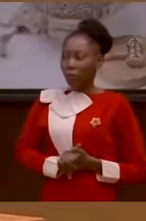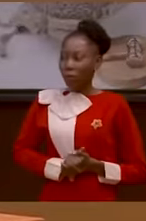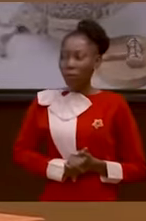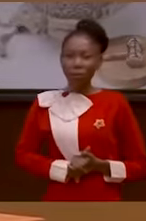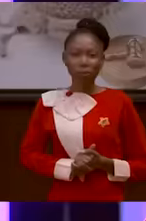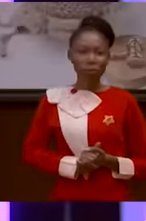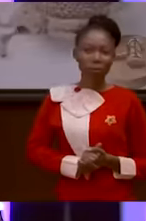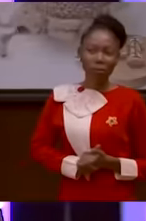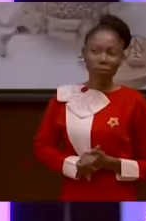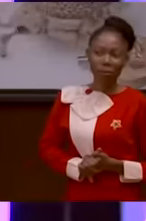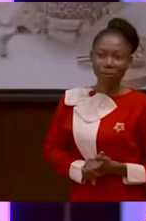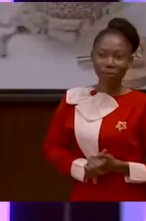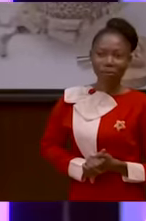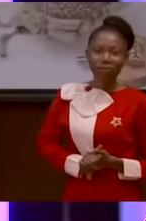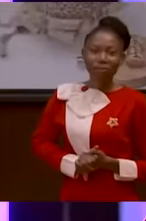Now,